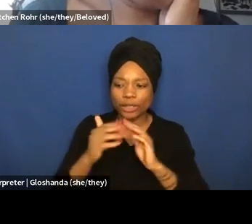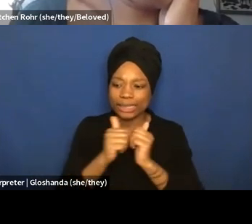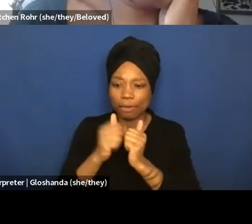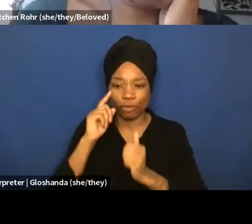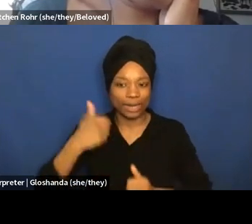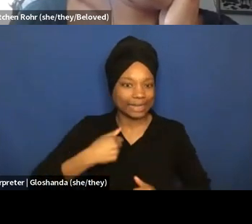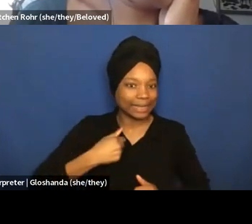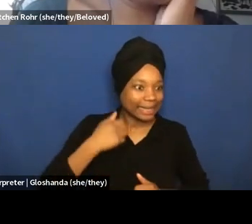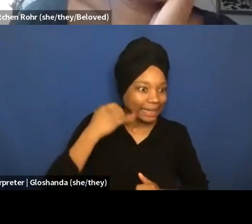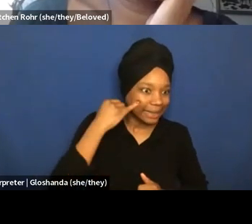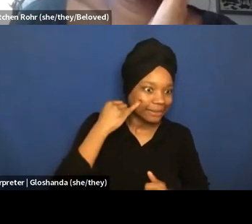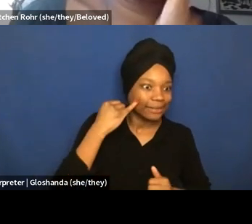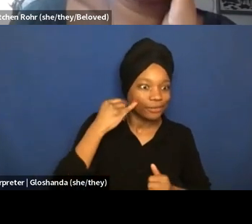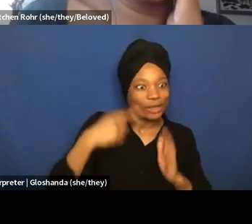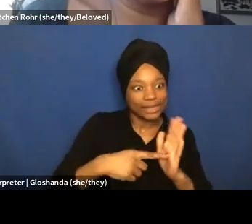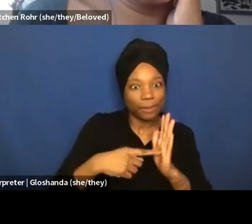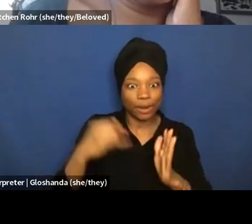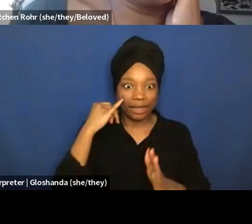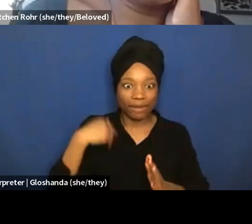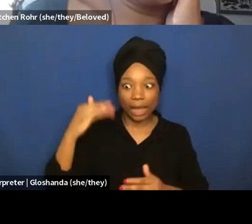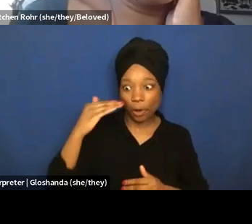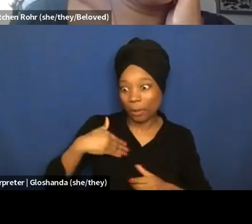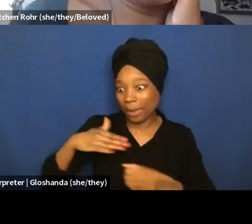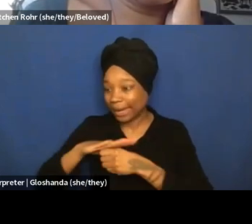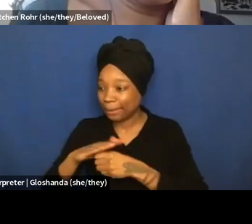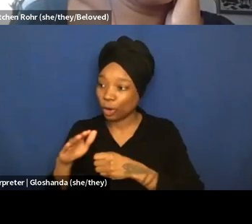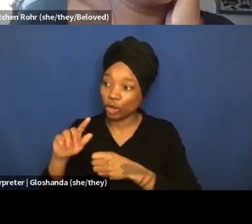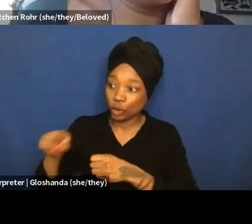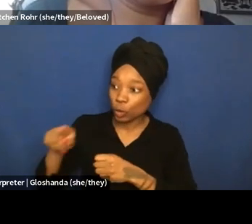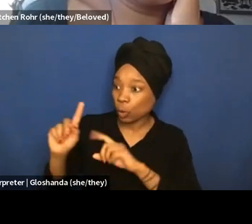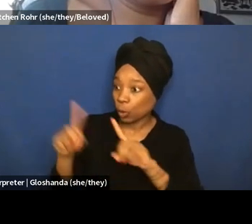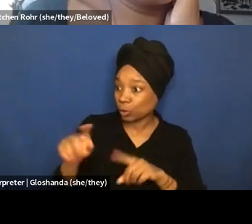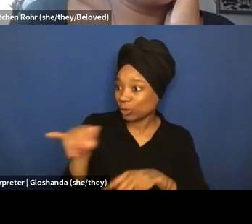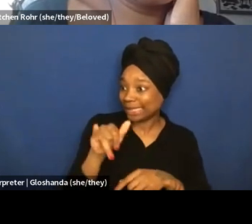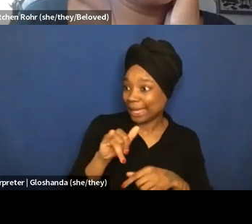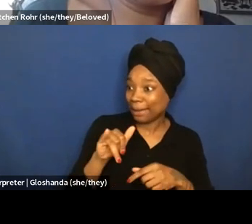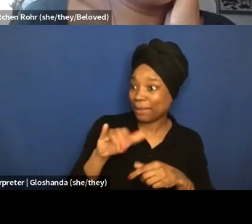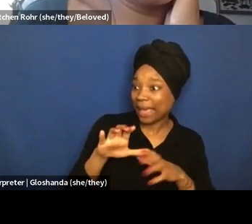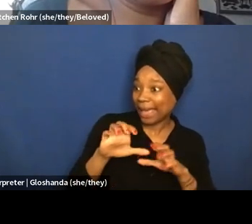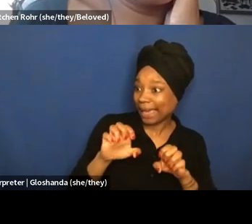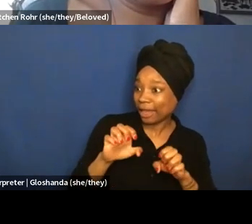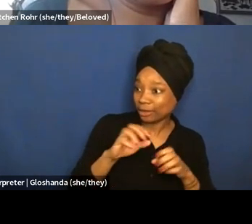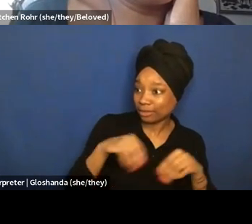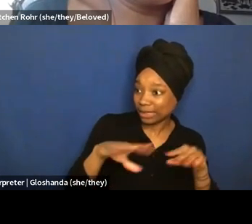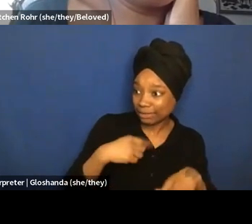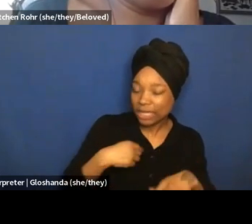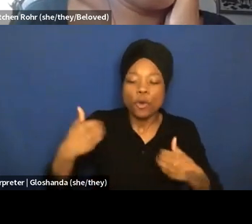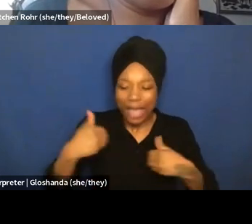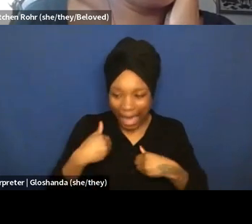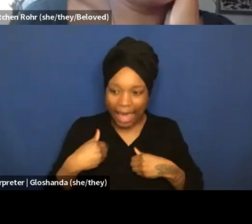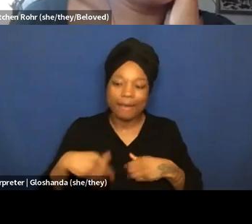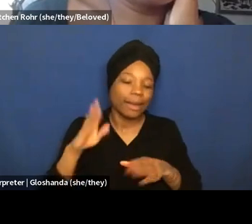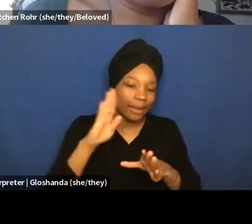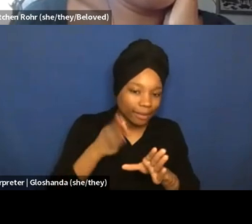and all of us go to the same kind of care spaces, we're able to say, oh, well, you know, there's some opportunity for the peer support, for the therapy, for the psychiatry, or whatever